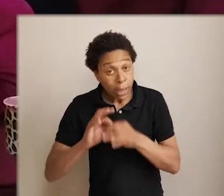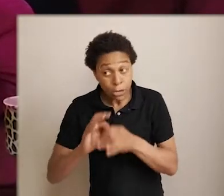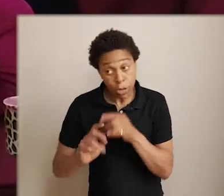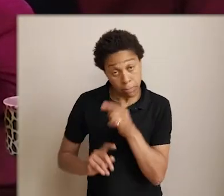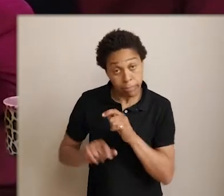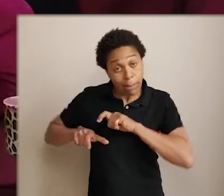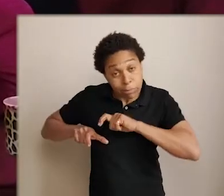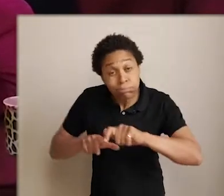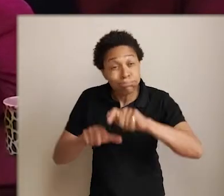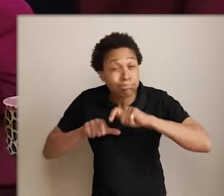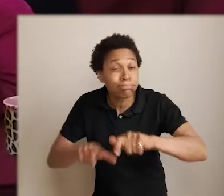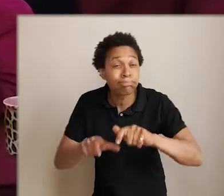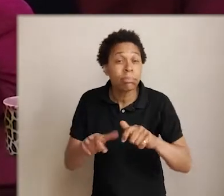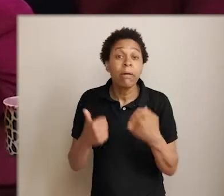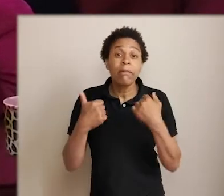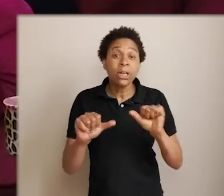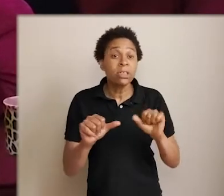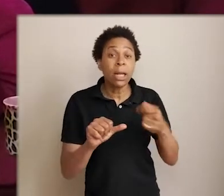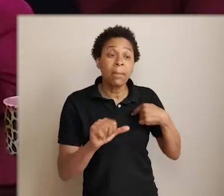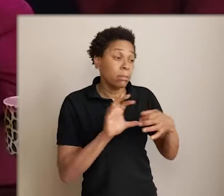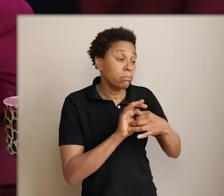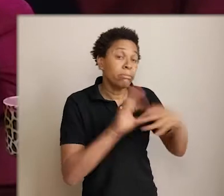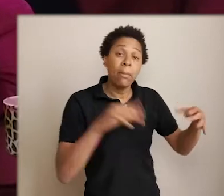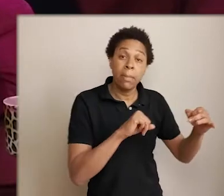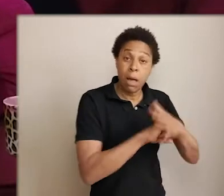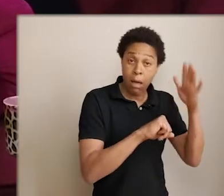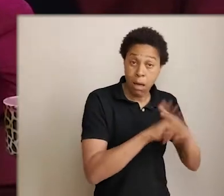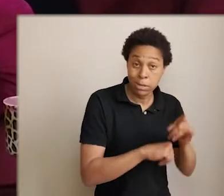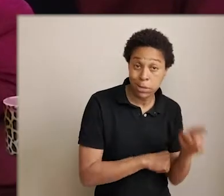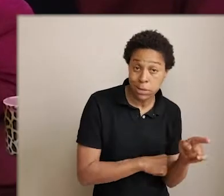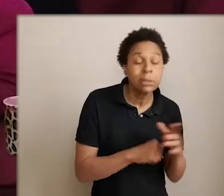in the end, I did leave my husband, which